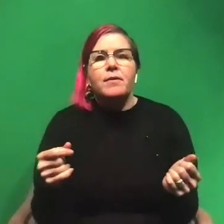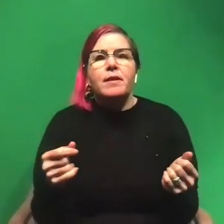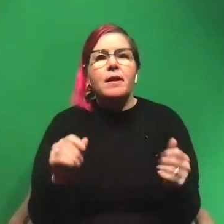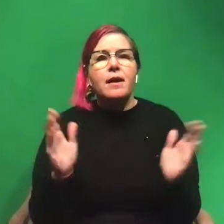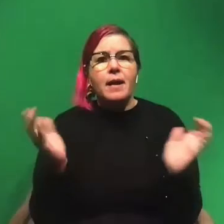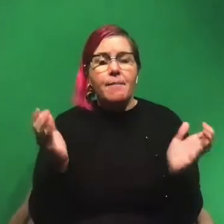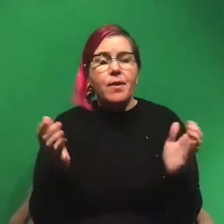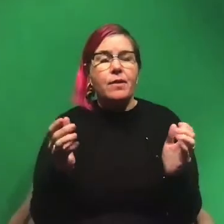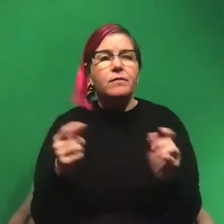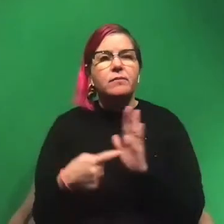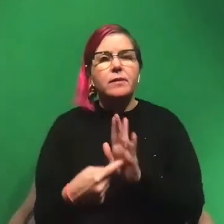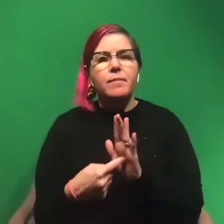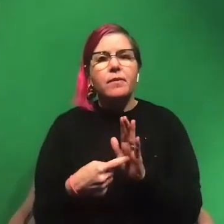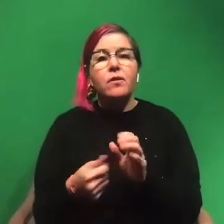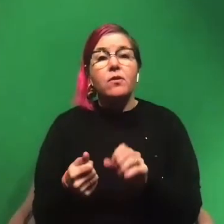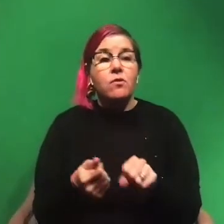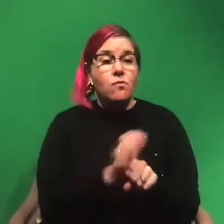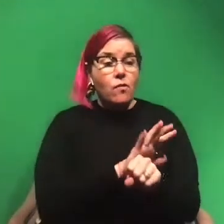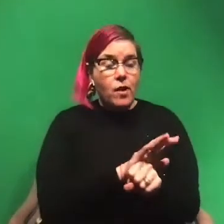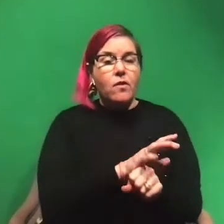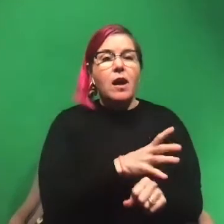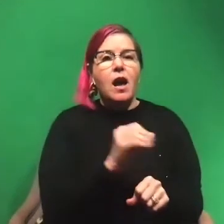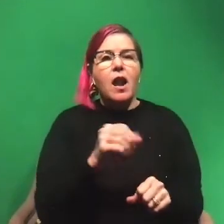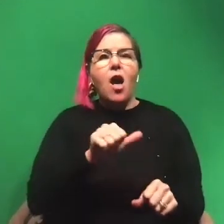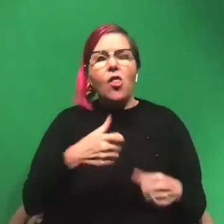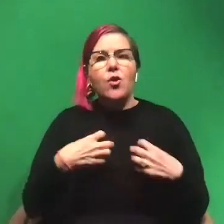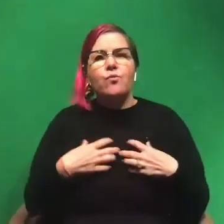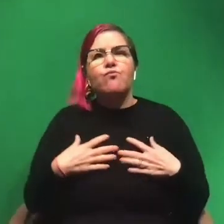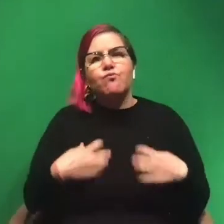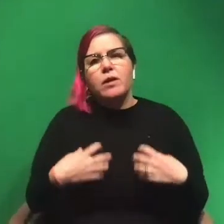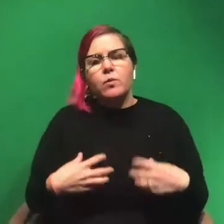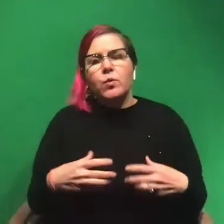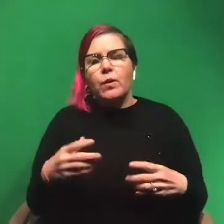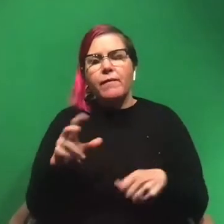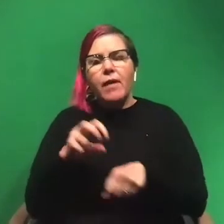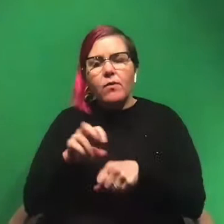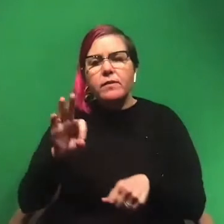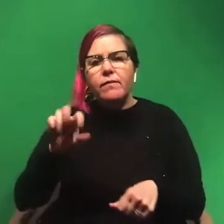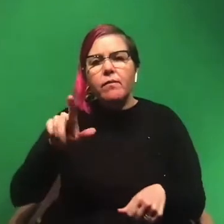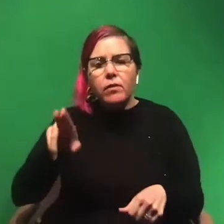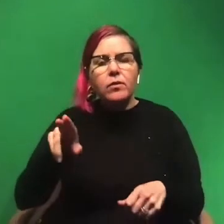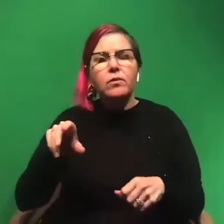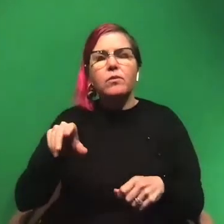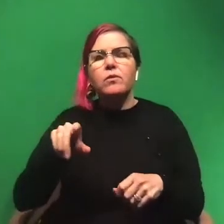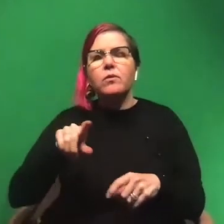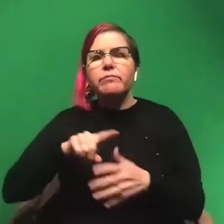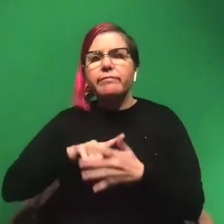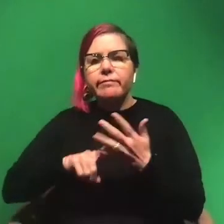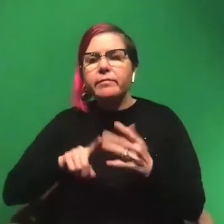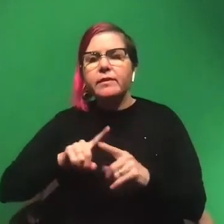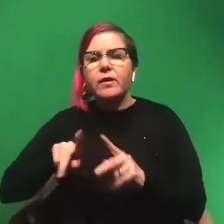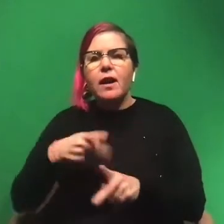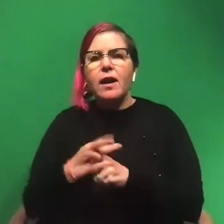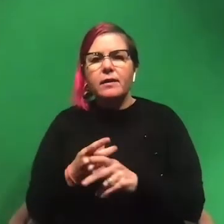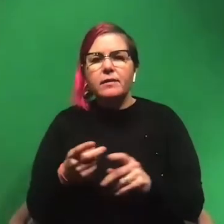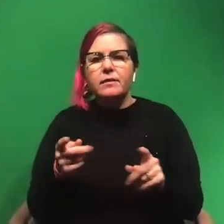for example, how coronavirus and other respiratory viruses, think of influenza, respiratory syncytial virus, how do they